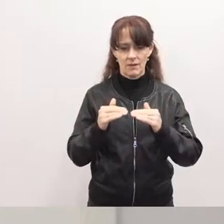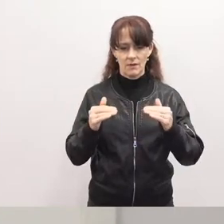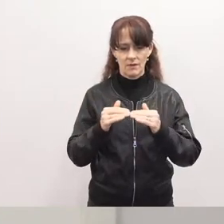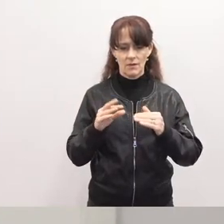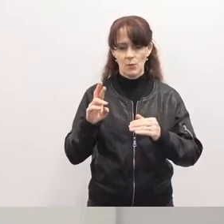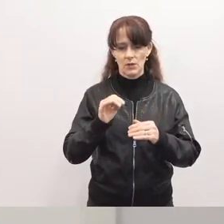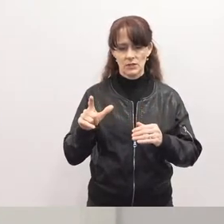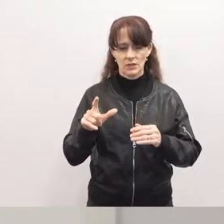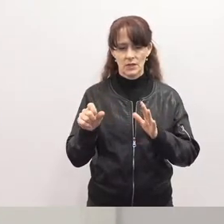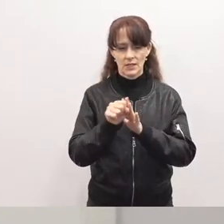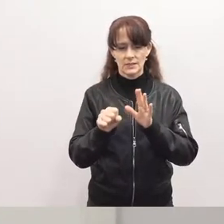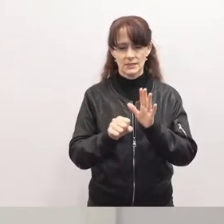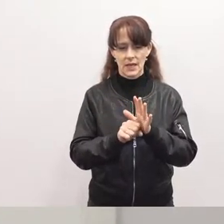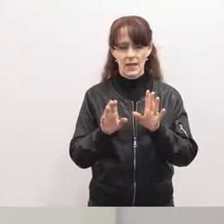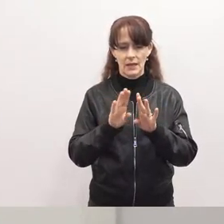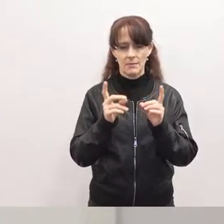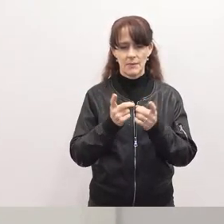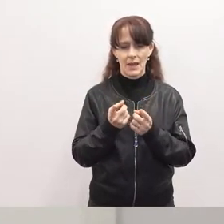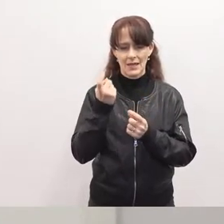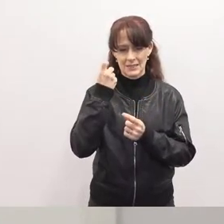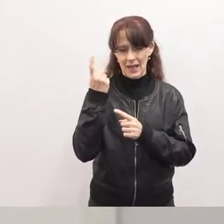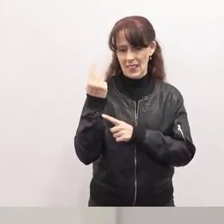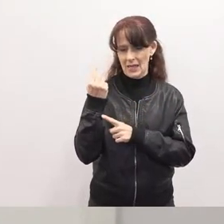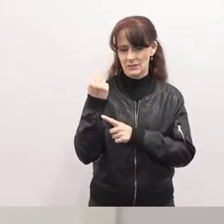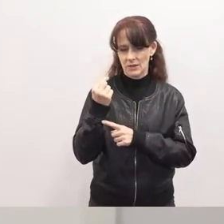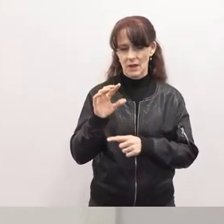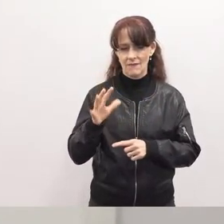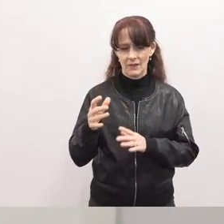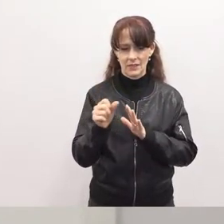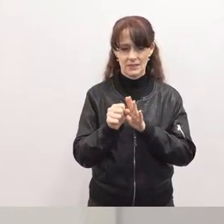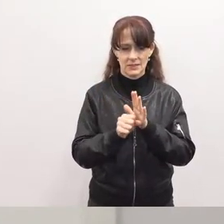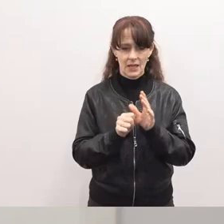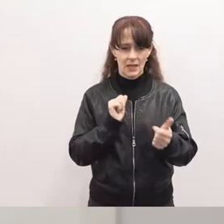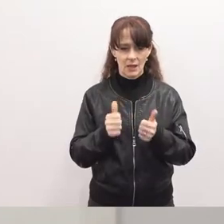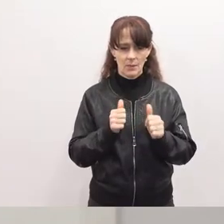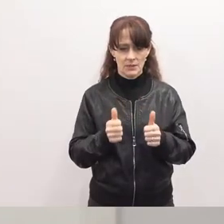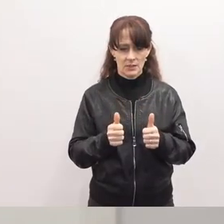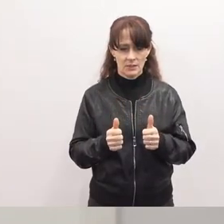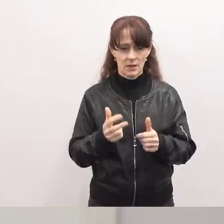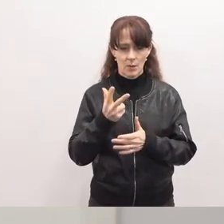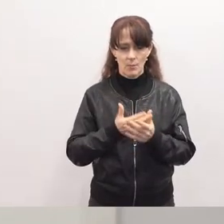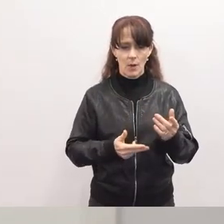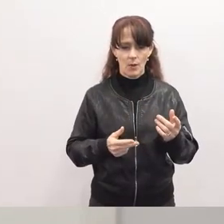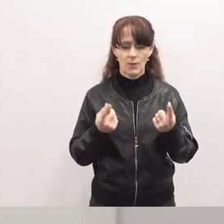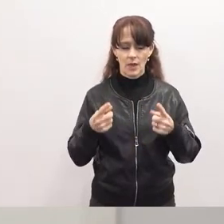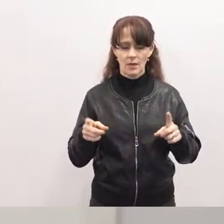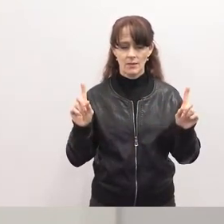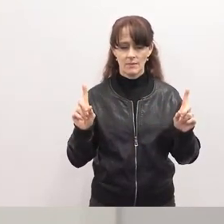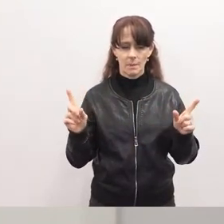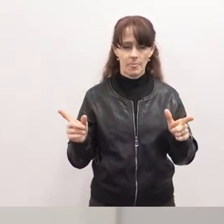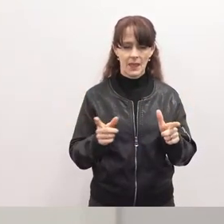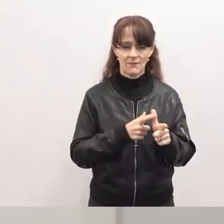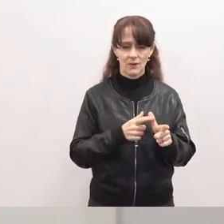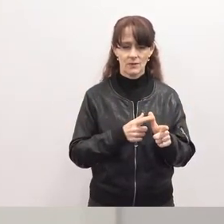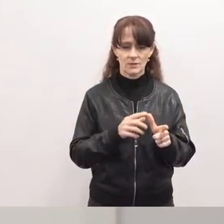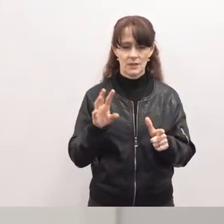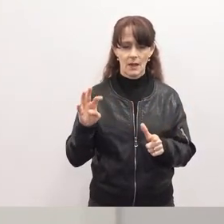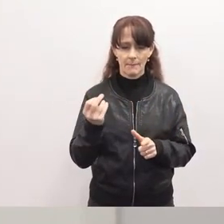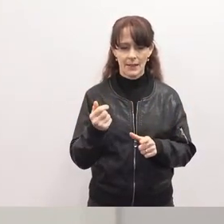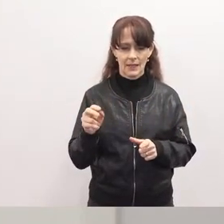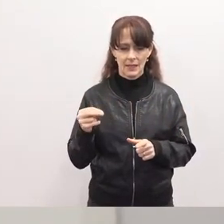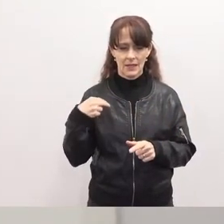Band Championship late last year, and then they placed fifth in state competition. Both accomplishments are first in Milliken history,